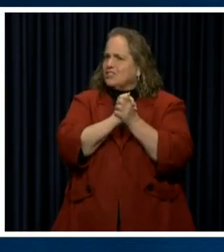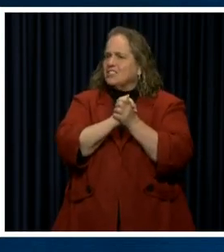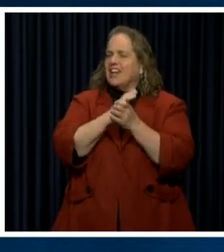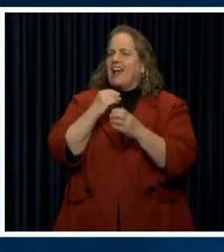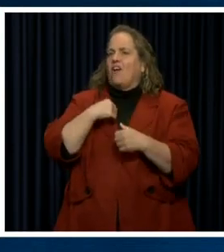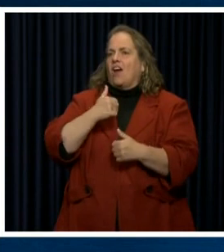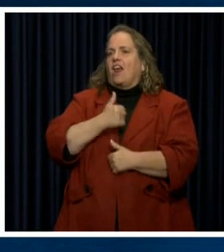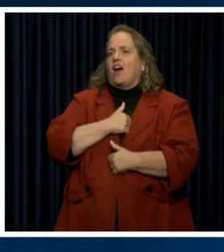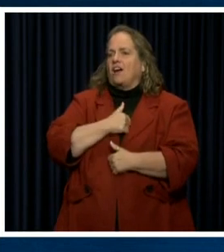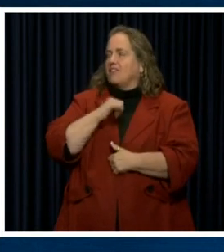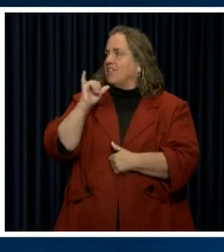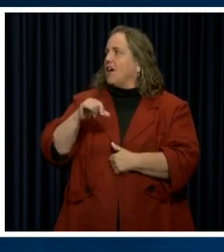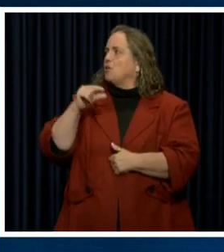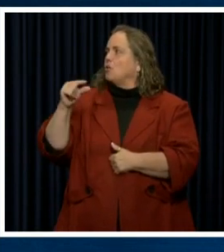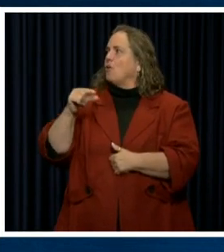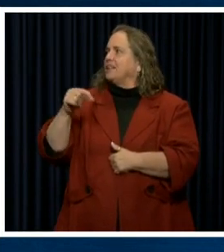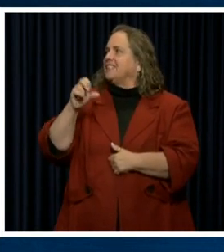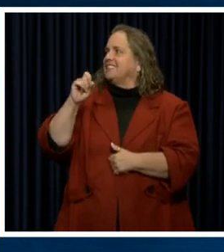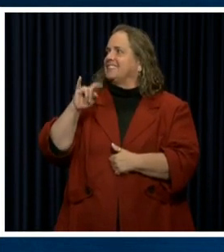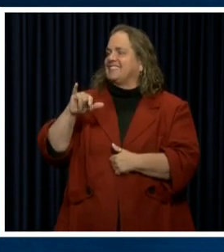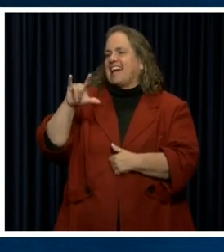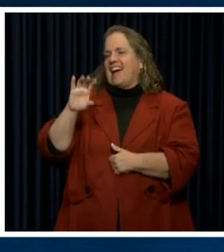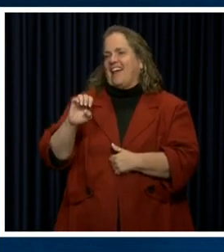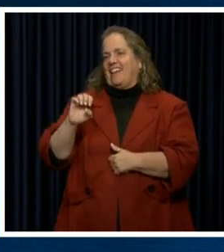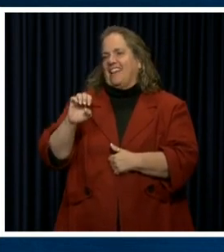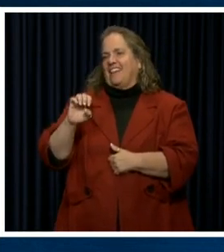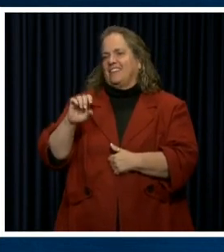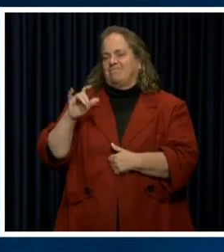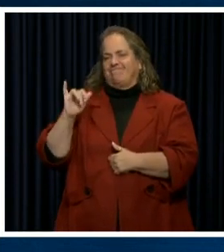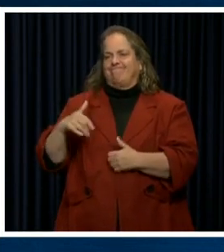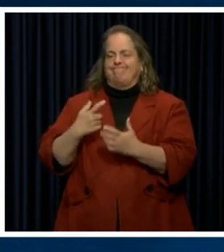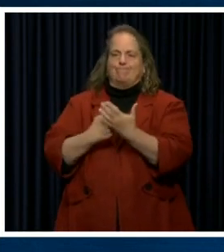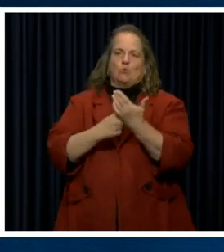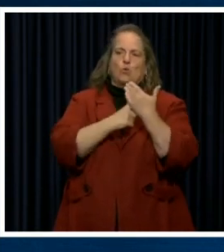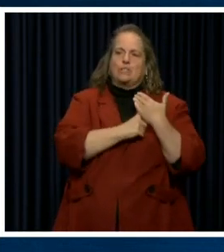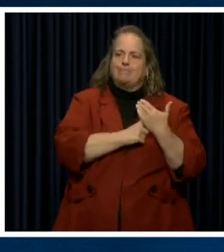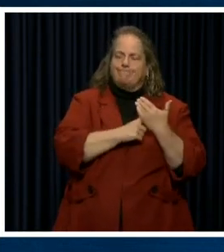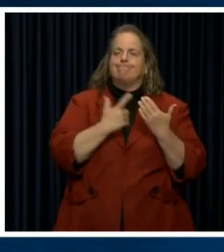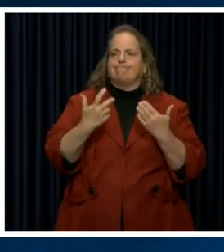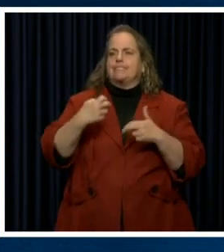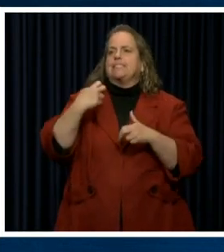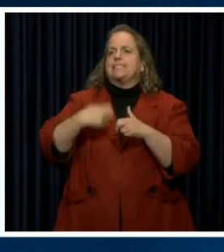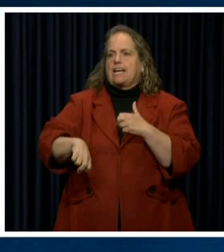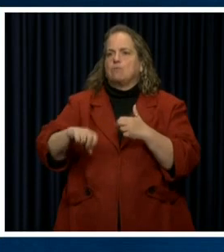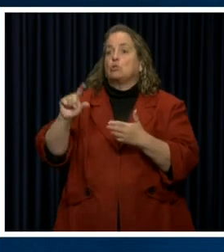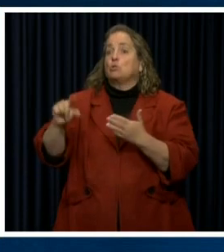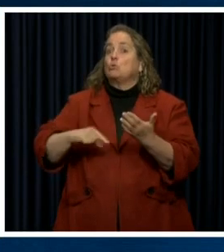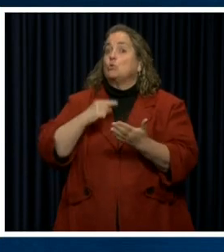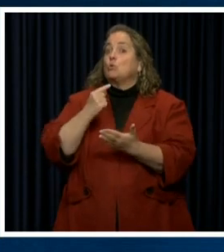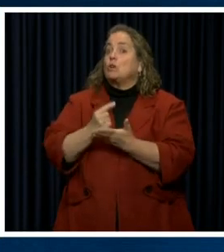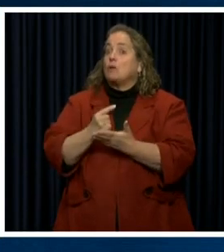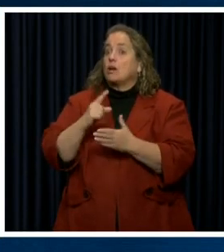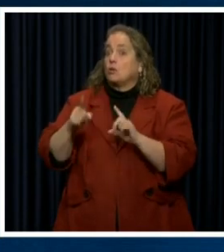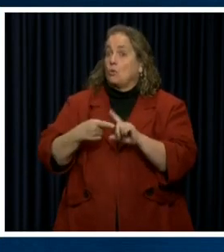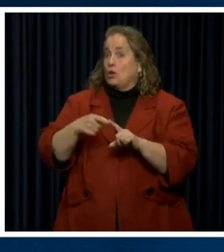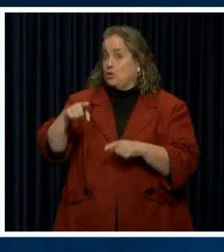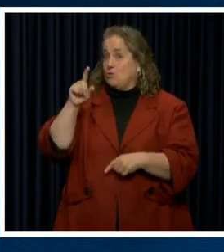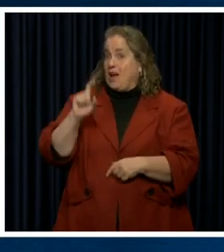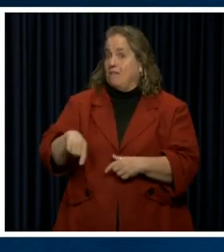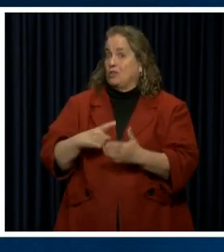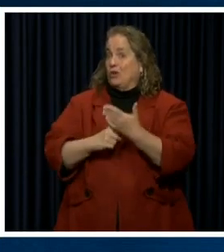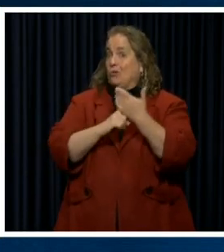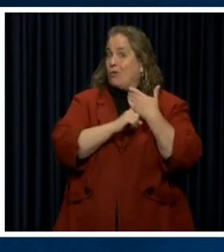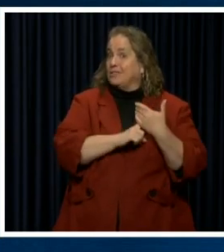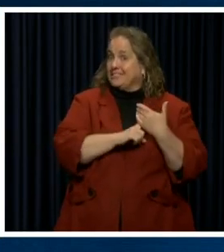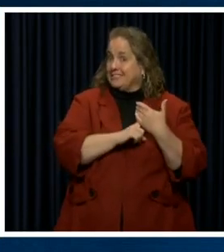quarantine style that's on here. It's tough. It's tough to have to graduate at a time when this is what you have to do. But thank you